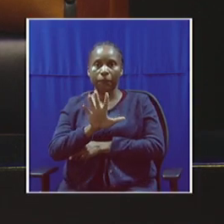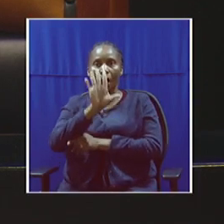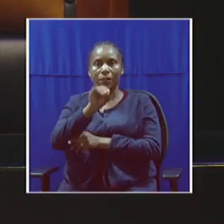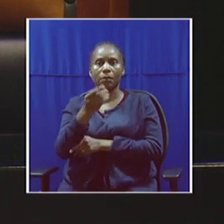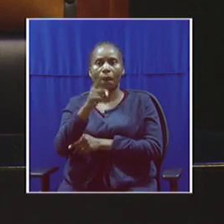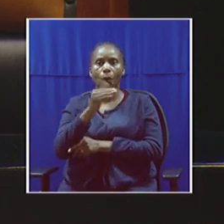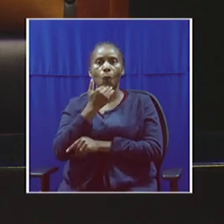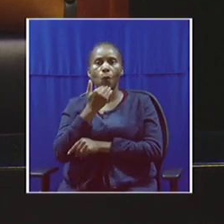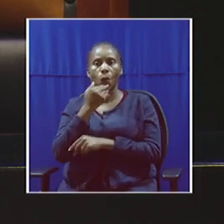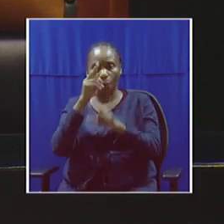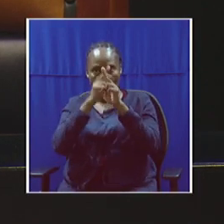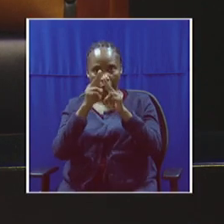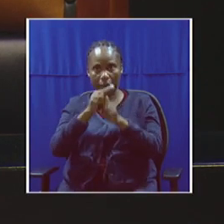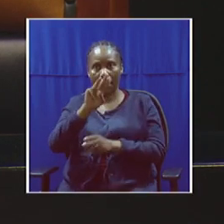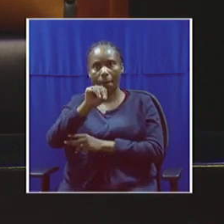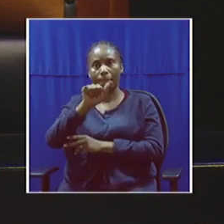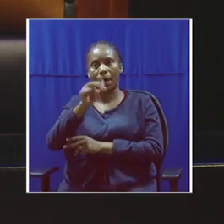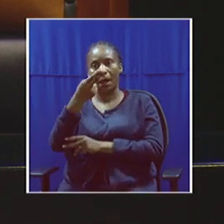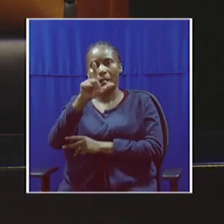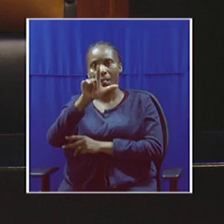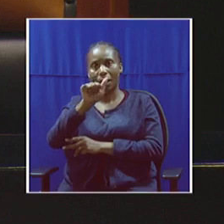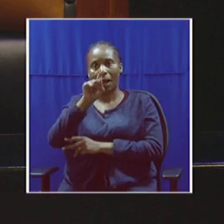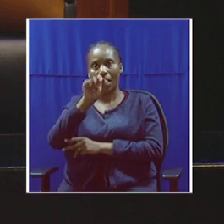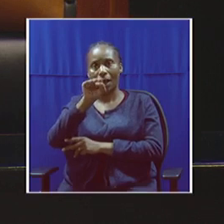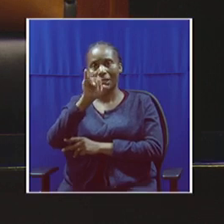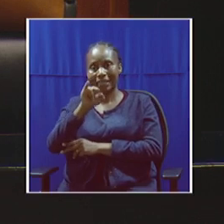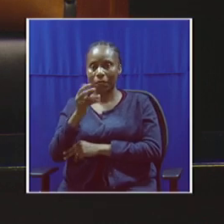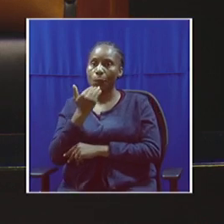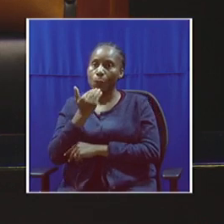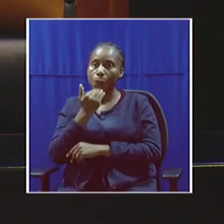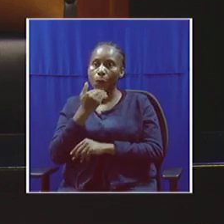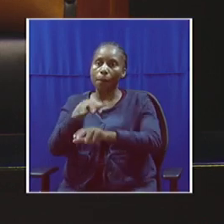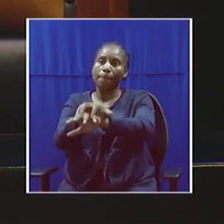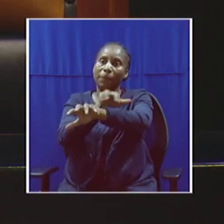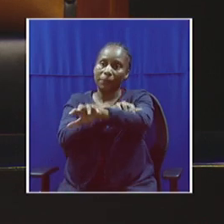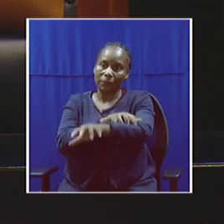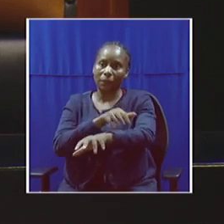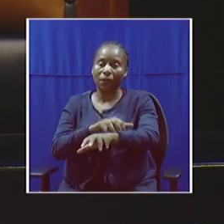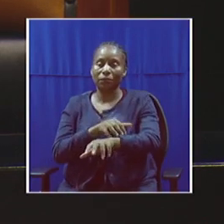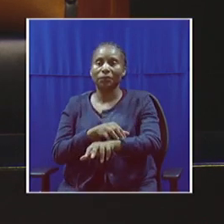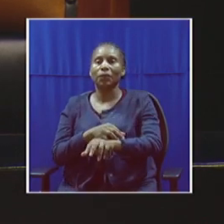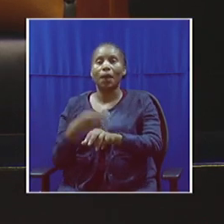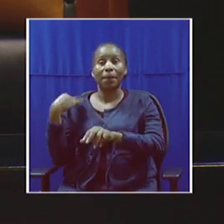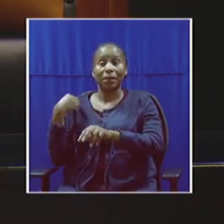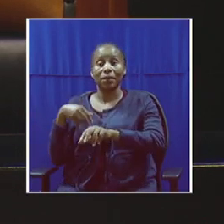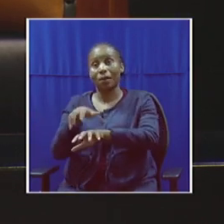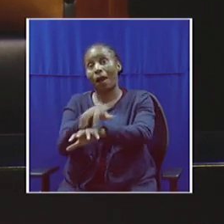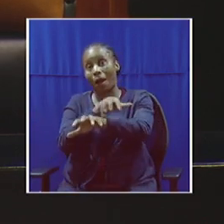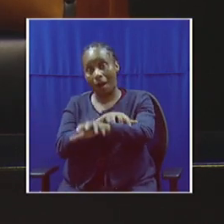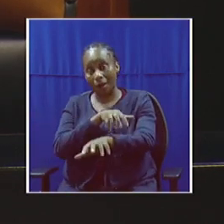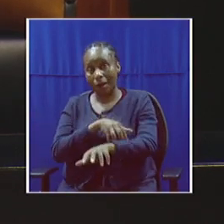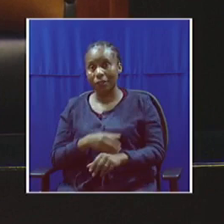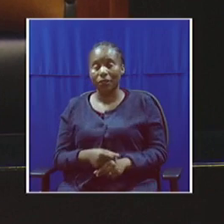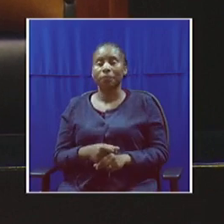Honorable maazi to the minister of agriculture land reform and rural development honorable Deputy